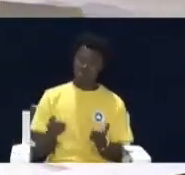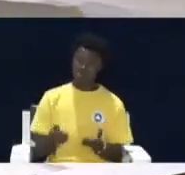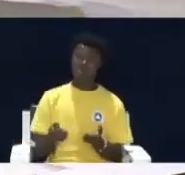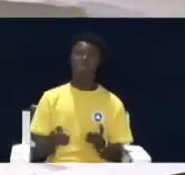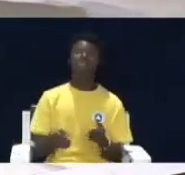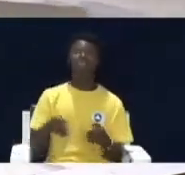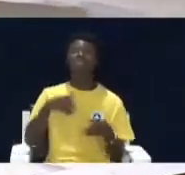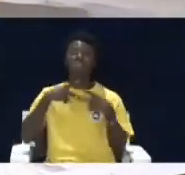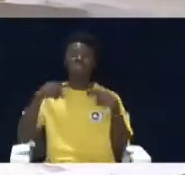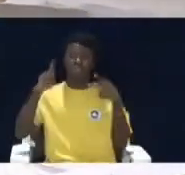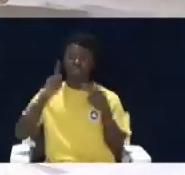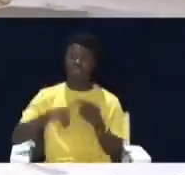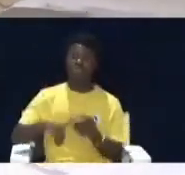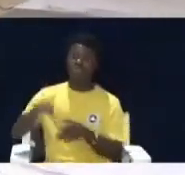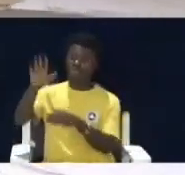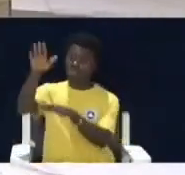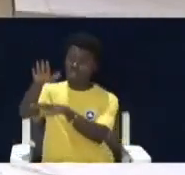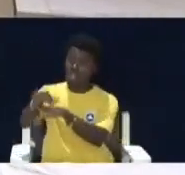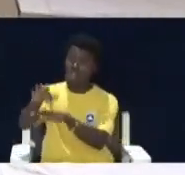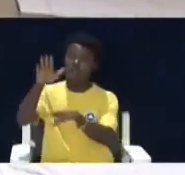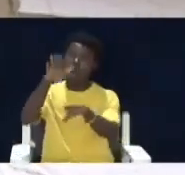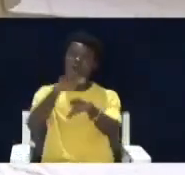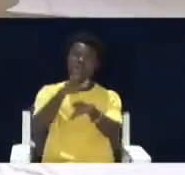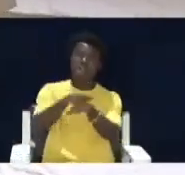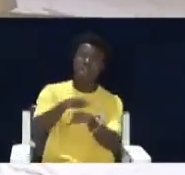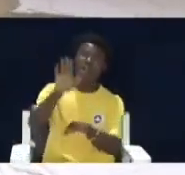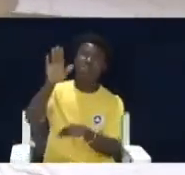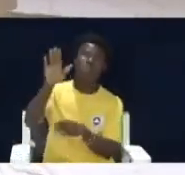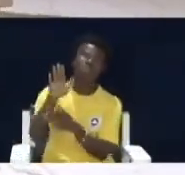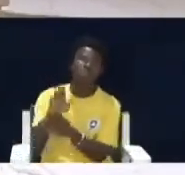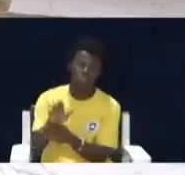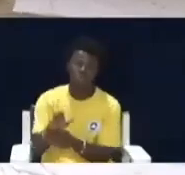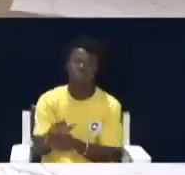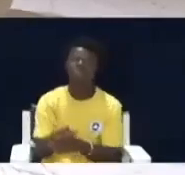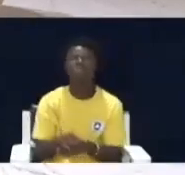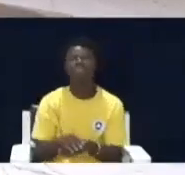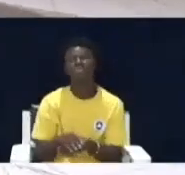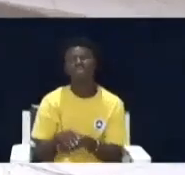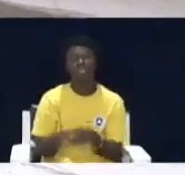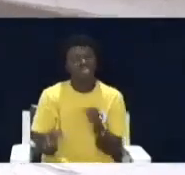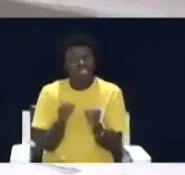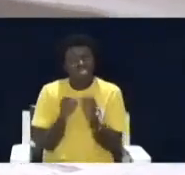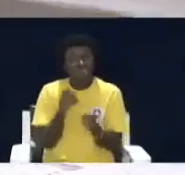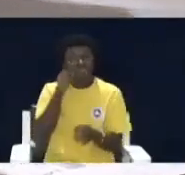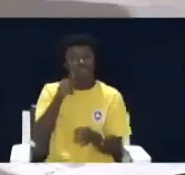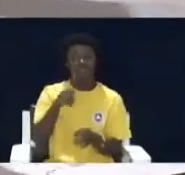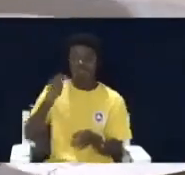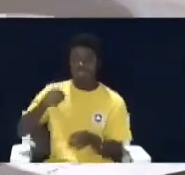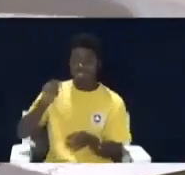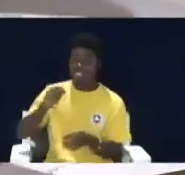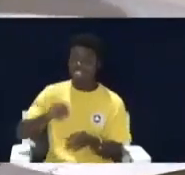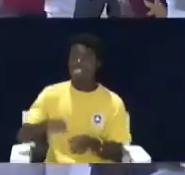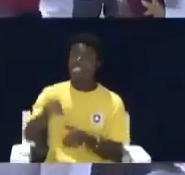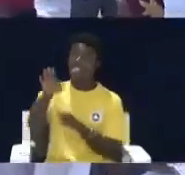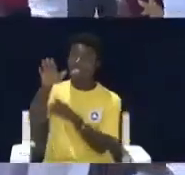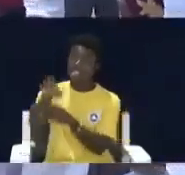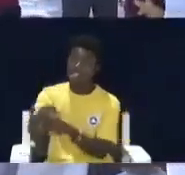now. Continue, please, choir. So anybody who wants hands laid on him,